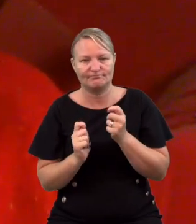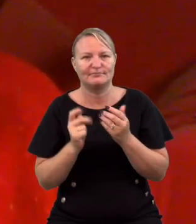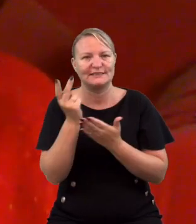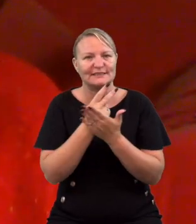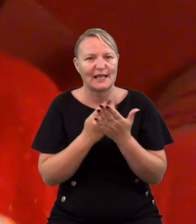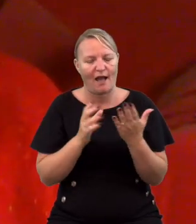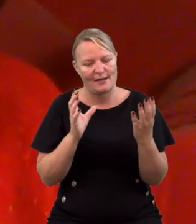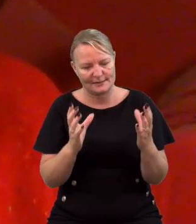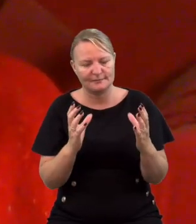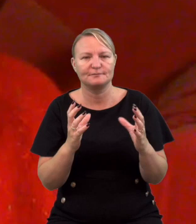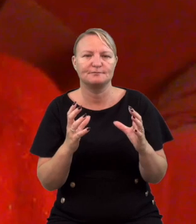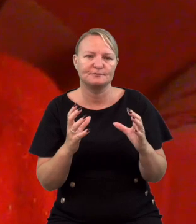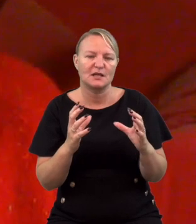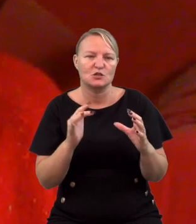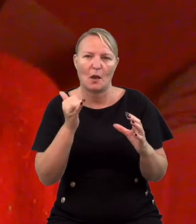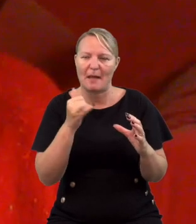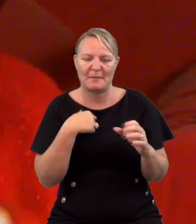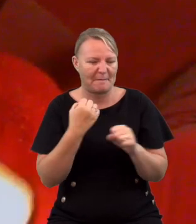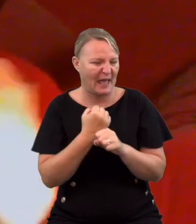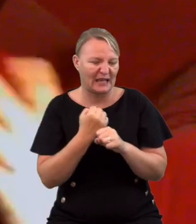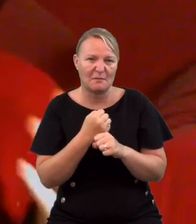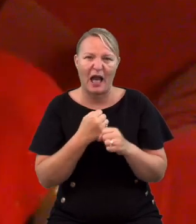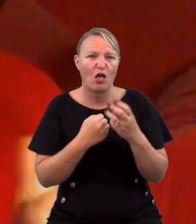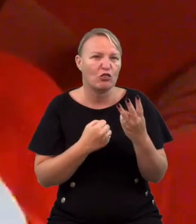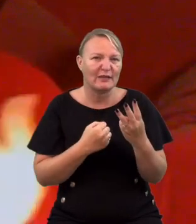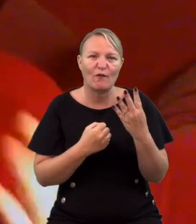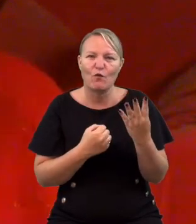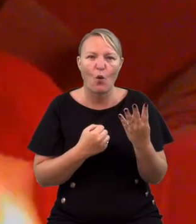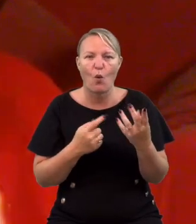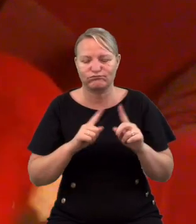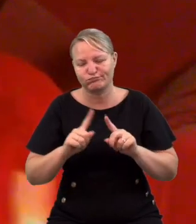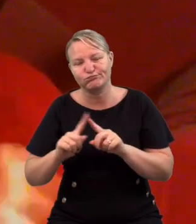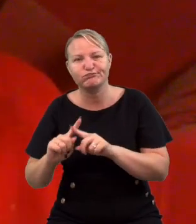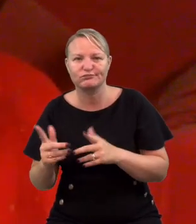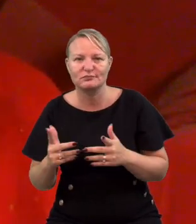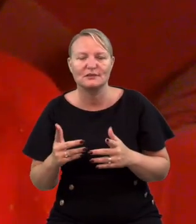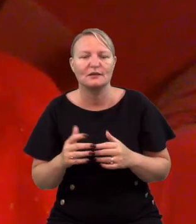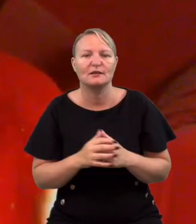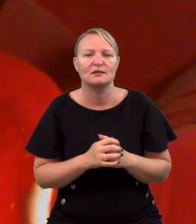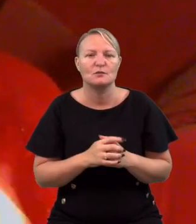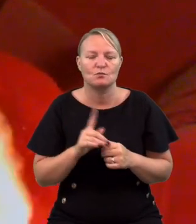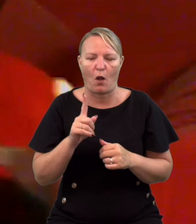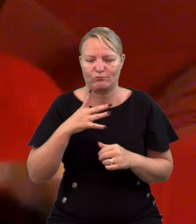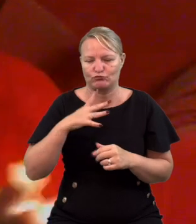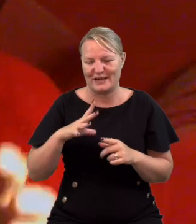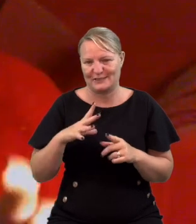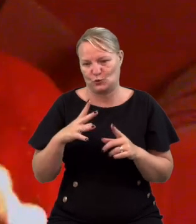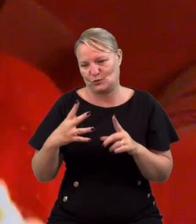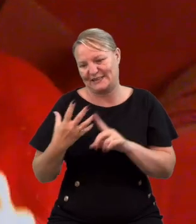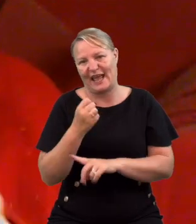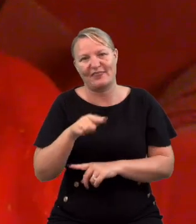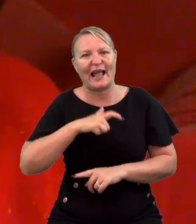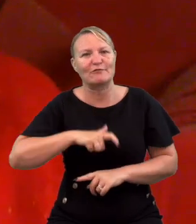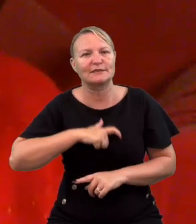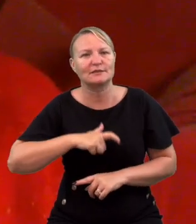character in the clay. So I may make 3 or 4 iterations of a character when I'm trying to really